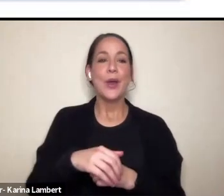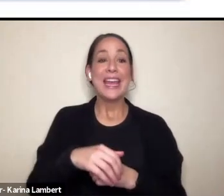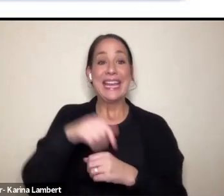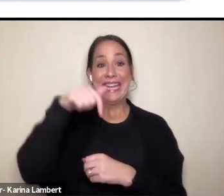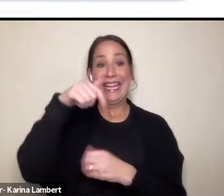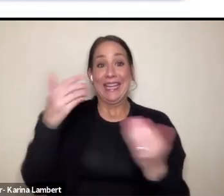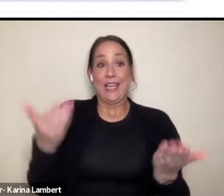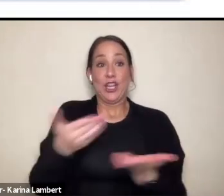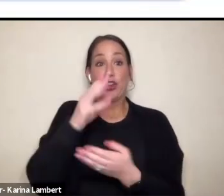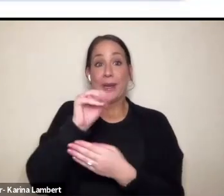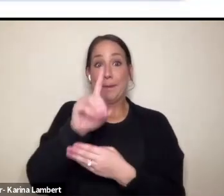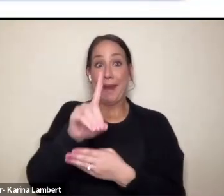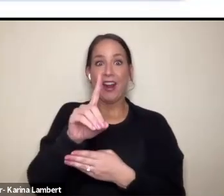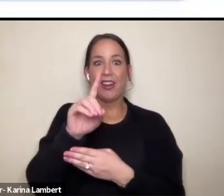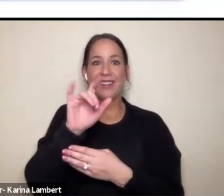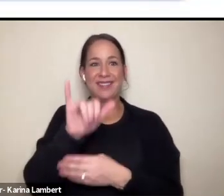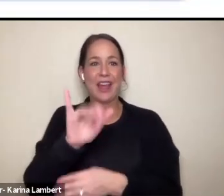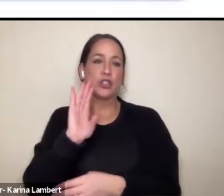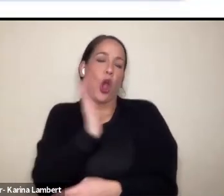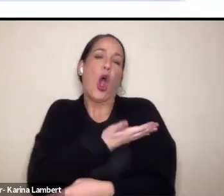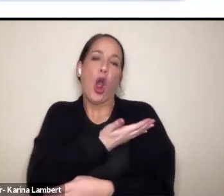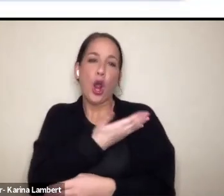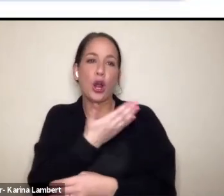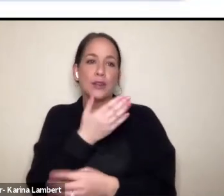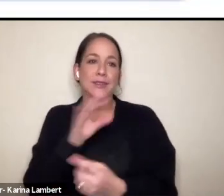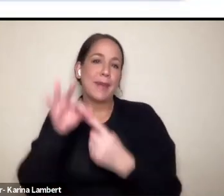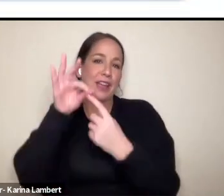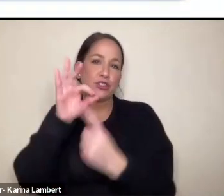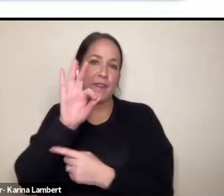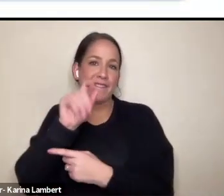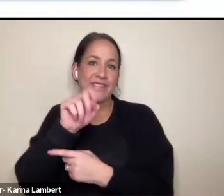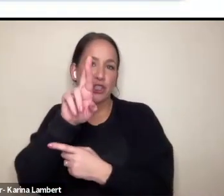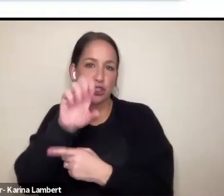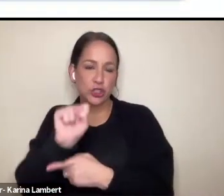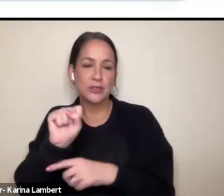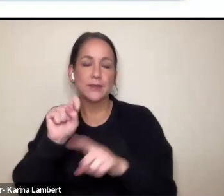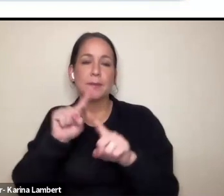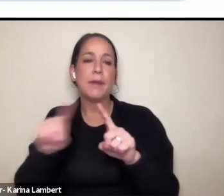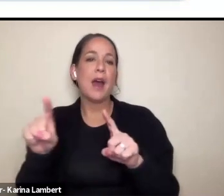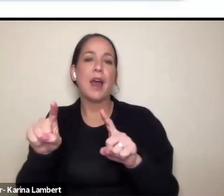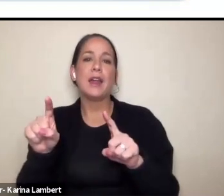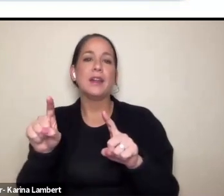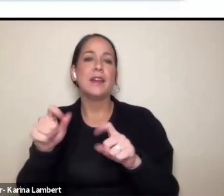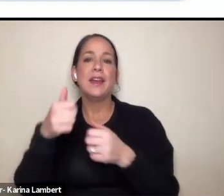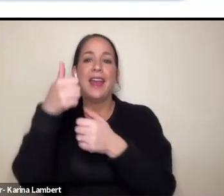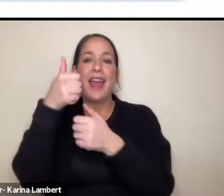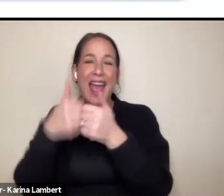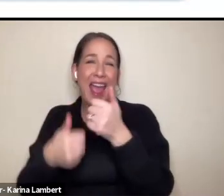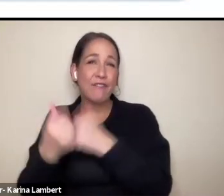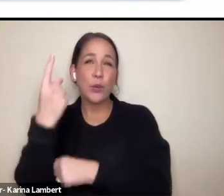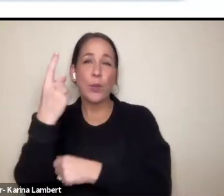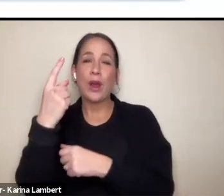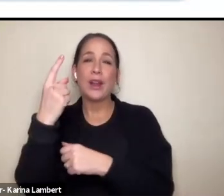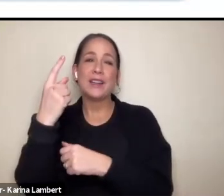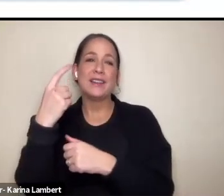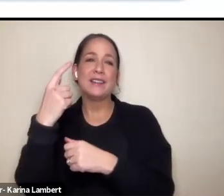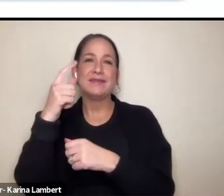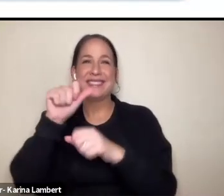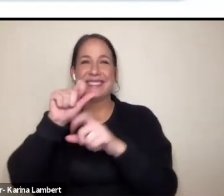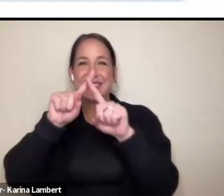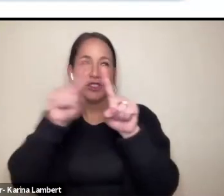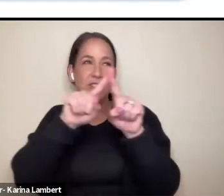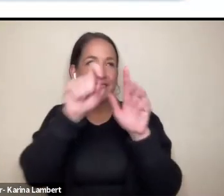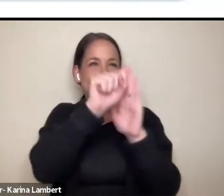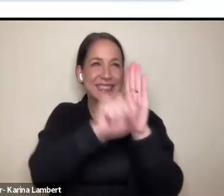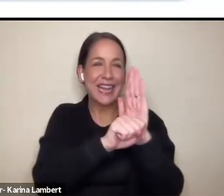have 47 Able programs nationwide, and everybody builds their program just a little bit different as far as how